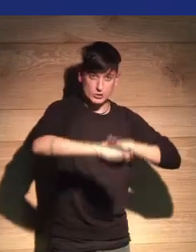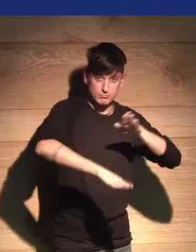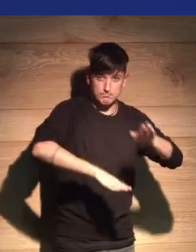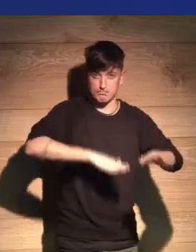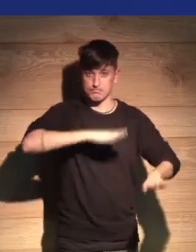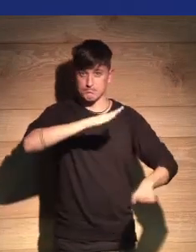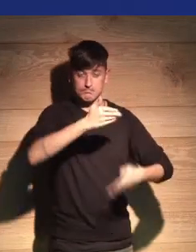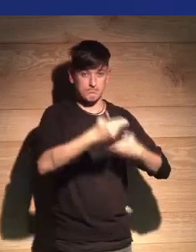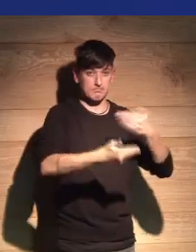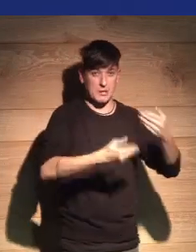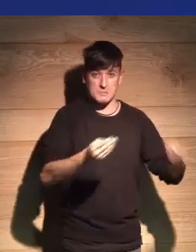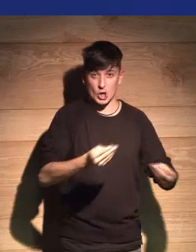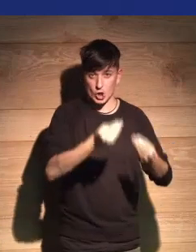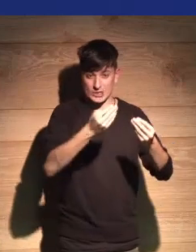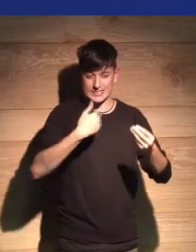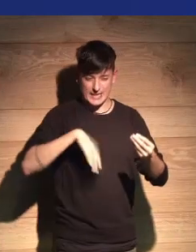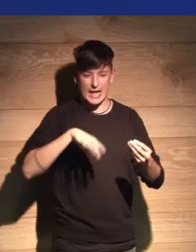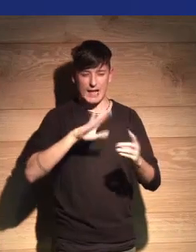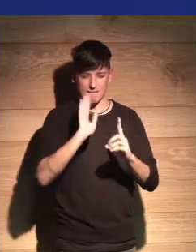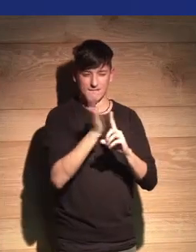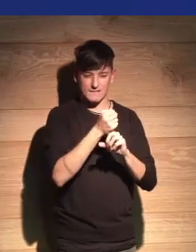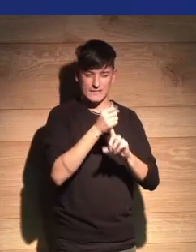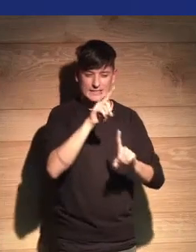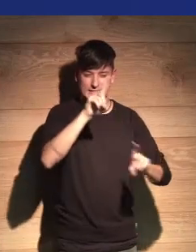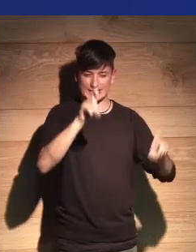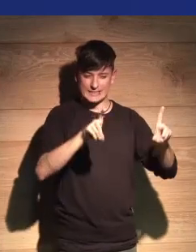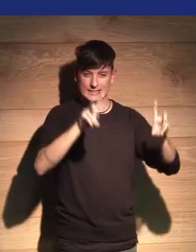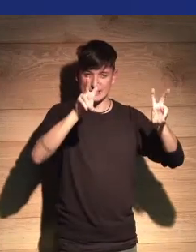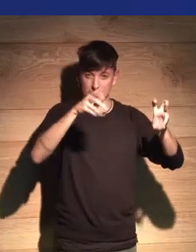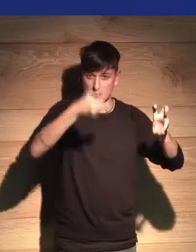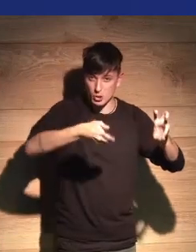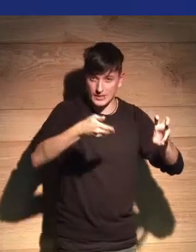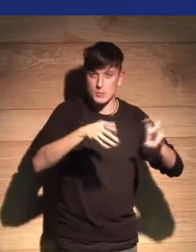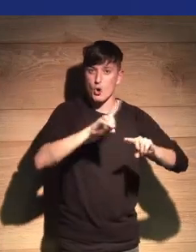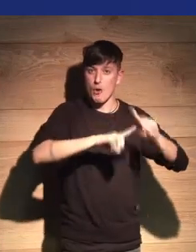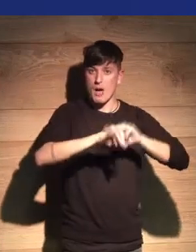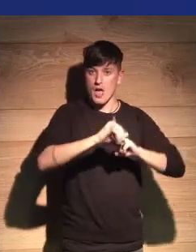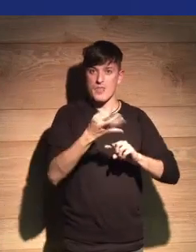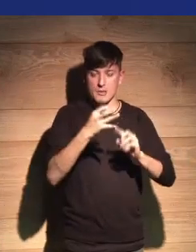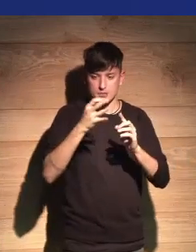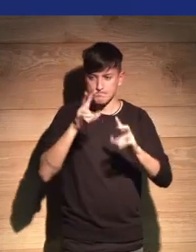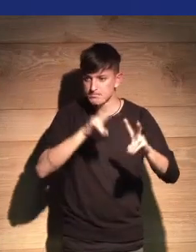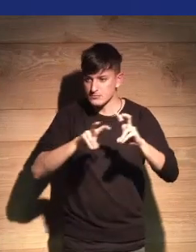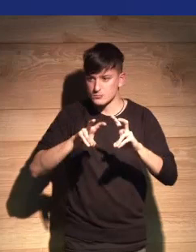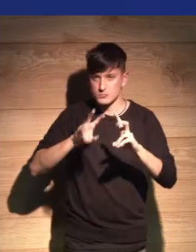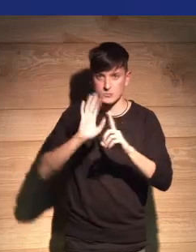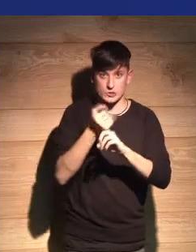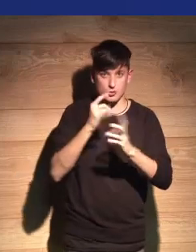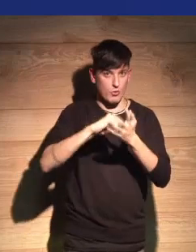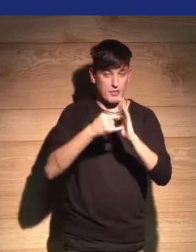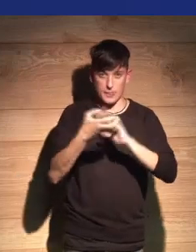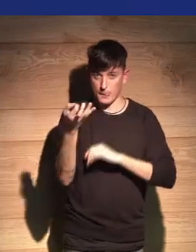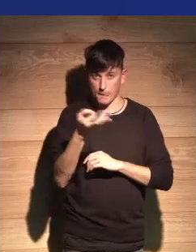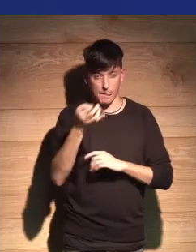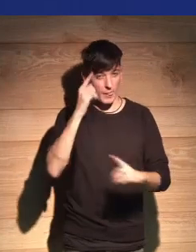think we're taking a step forward by identifying that this is an issue and that we have to do something to solve